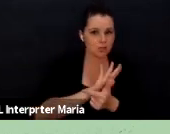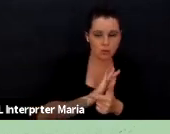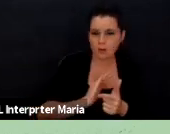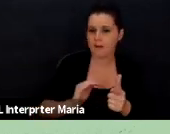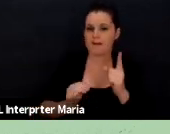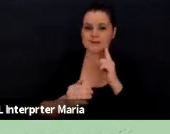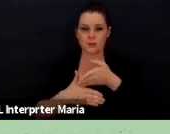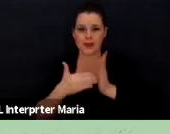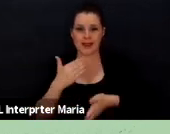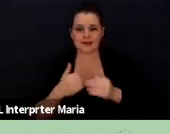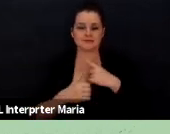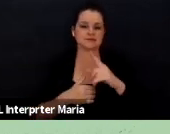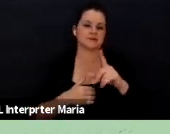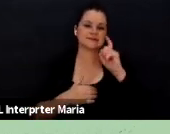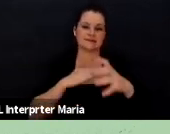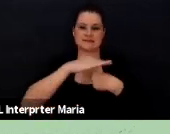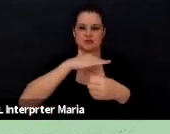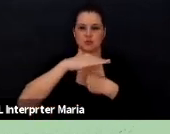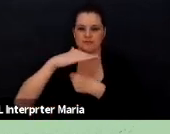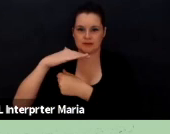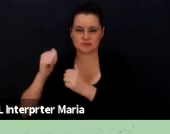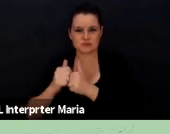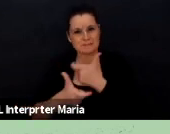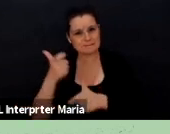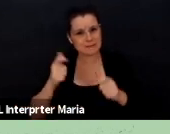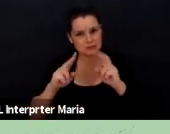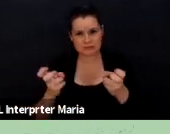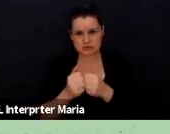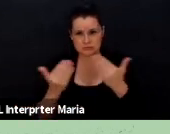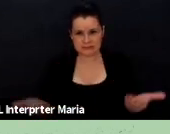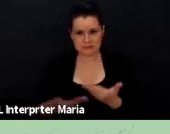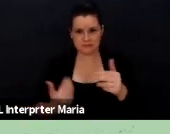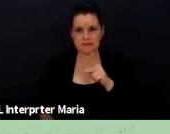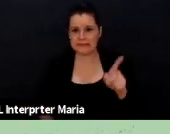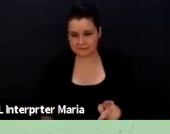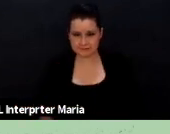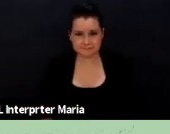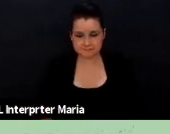end sex trafficking, which is a major issue in the city of Philadelphia.